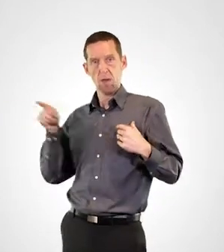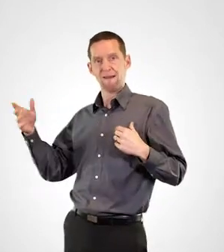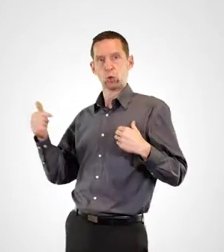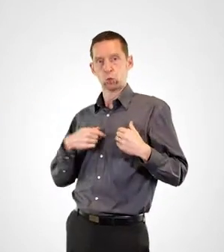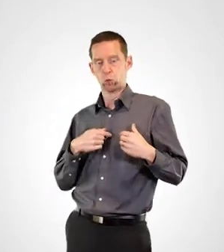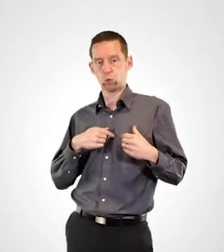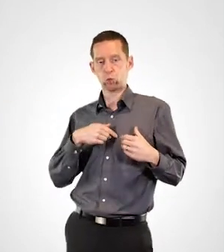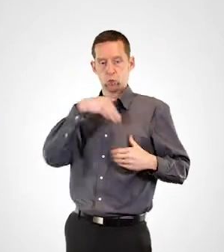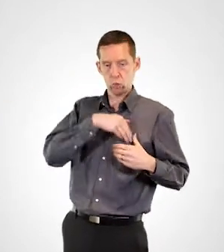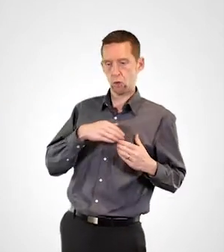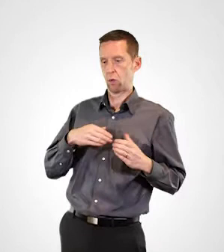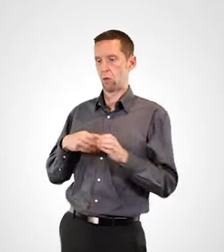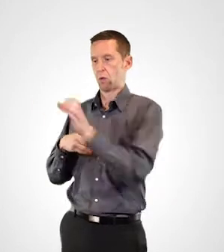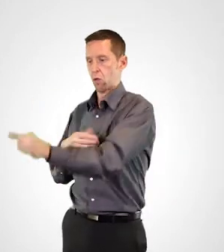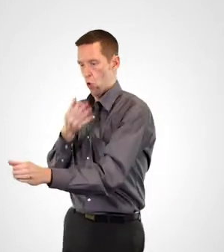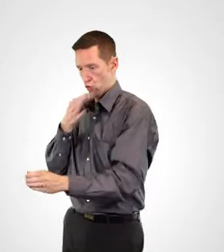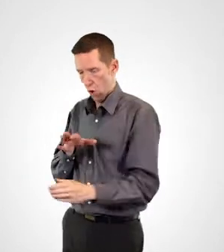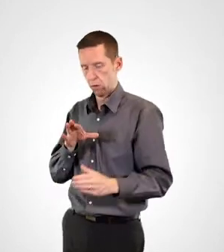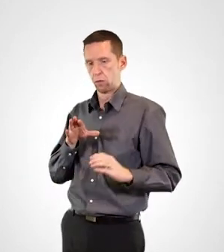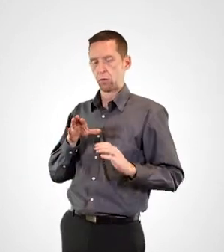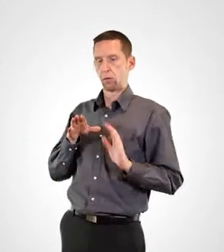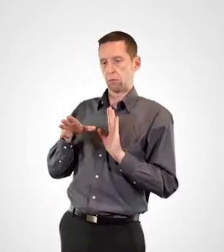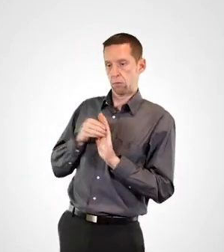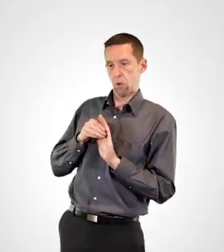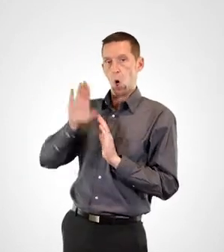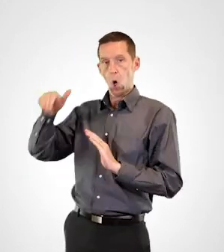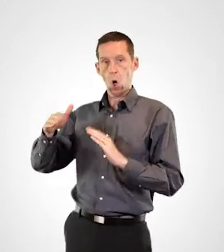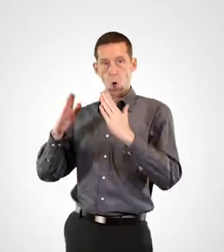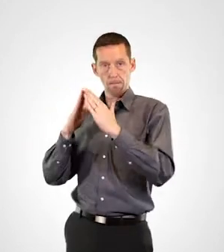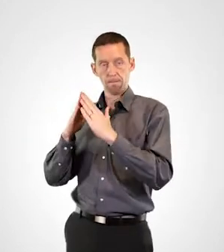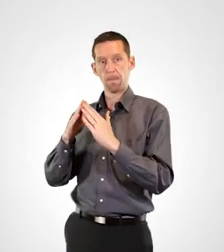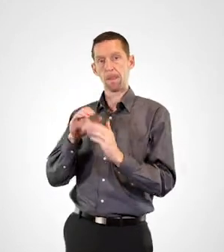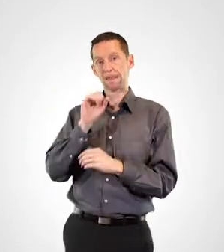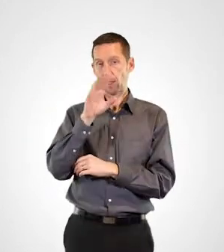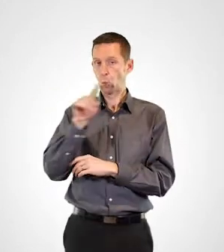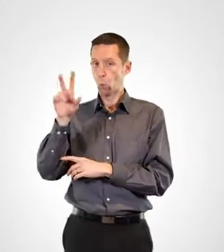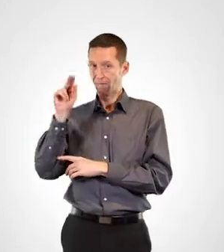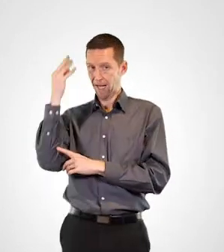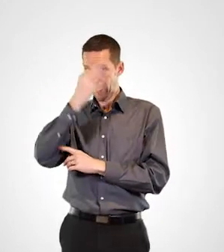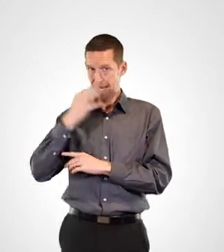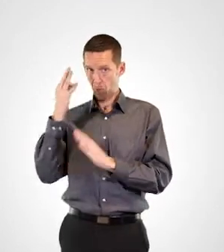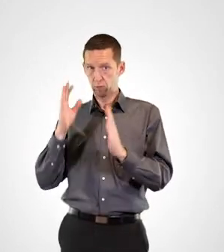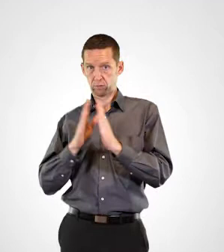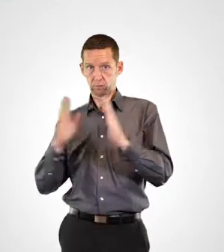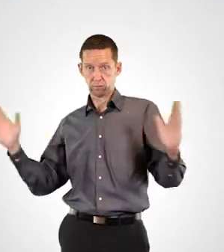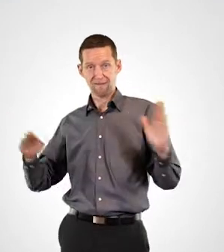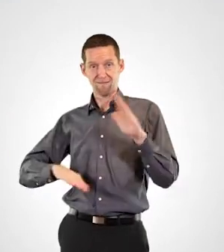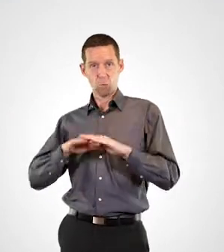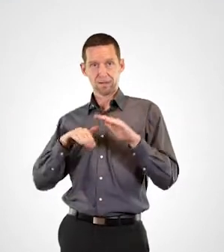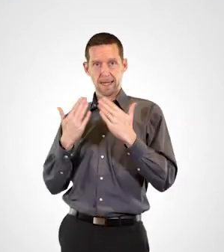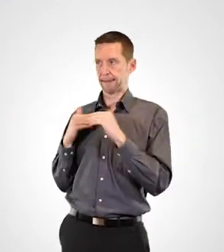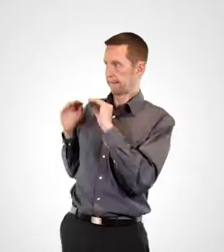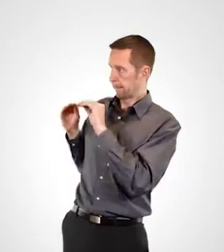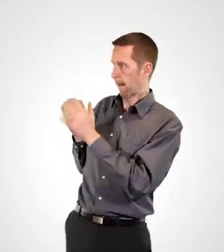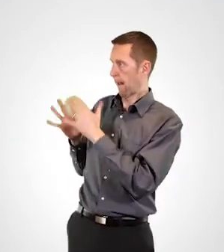it and have their child wear it and use it in the home environment for a good 10 to 12 hours and throughout the whole